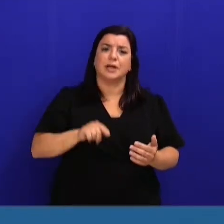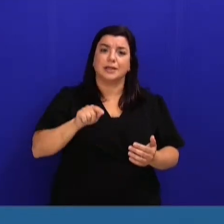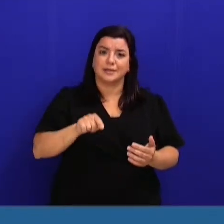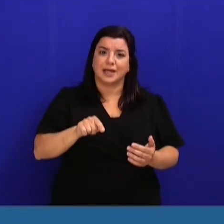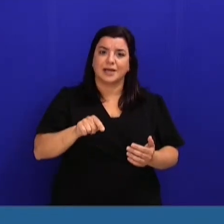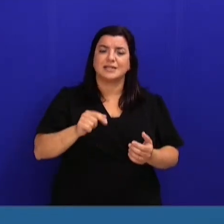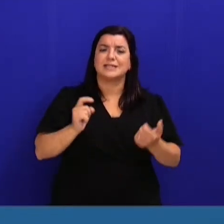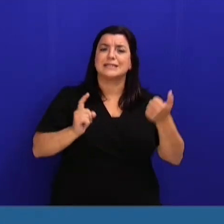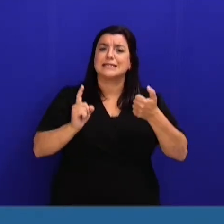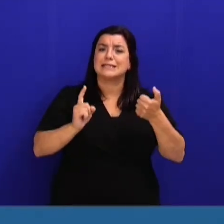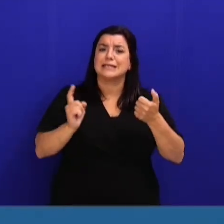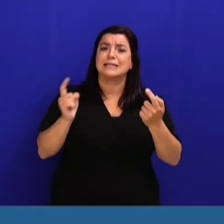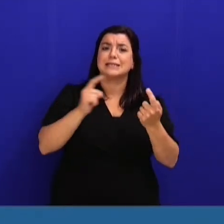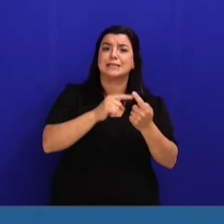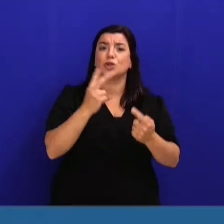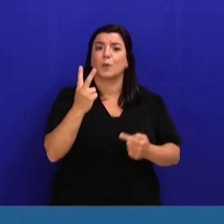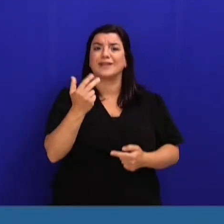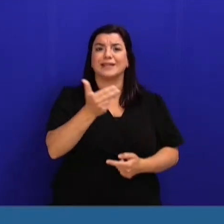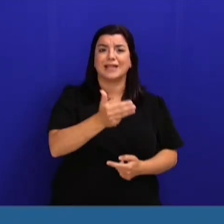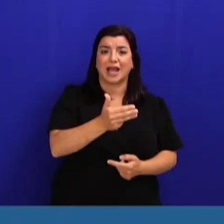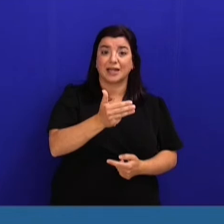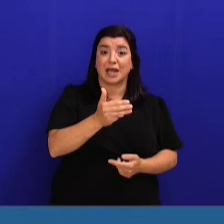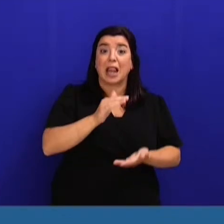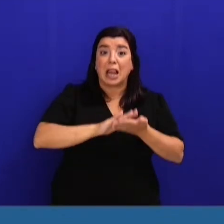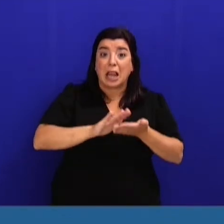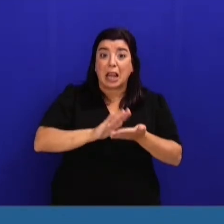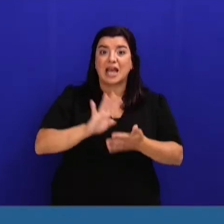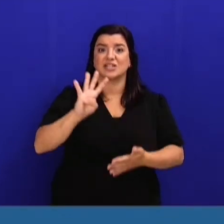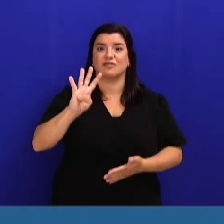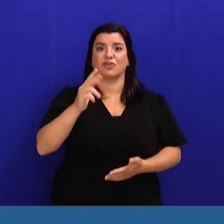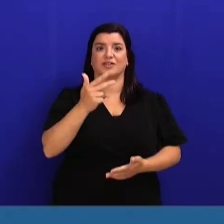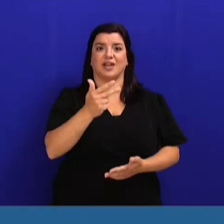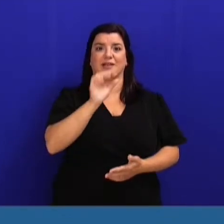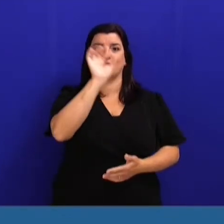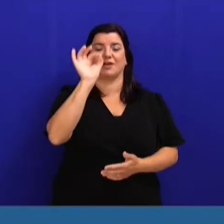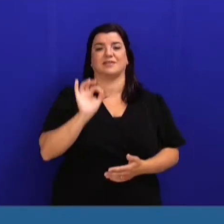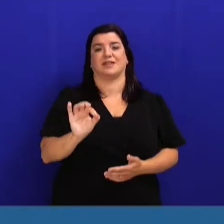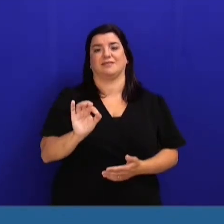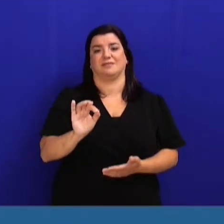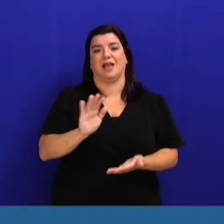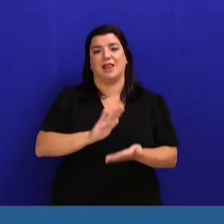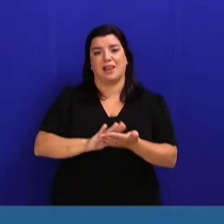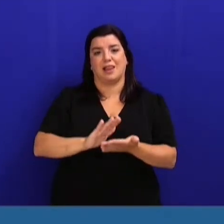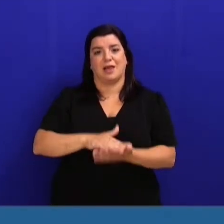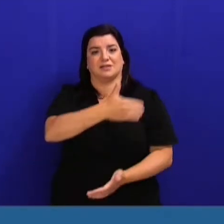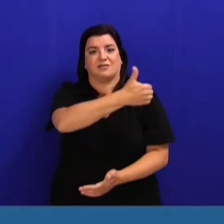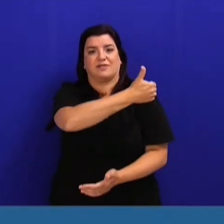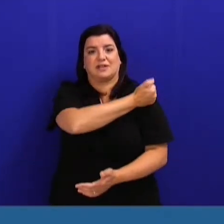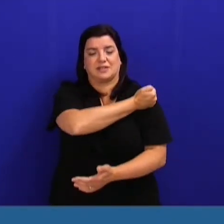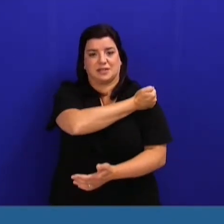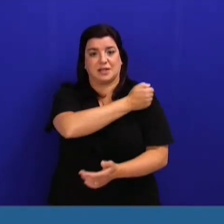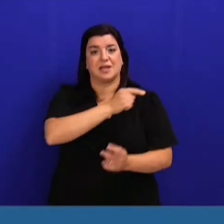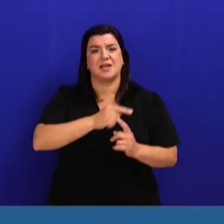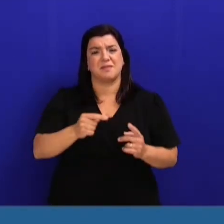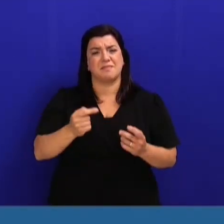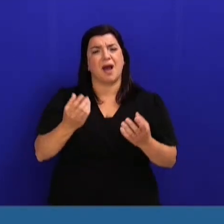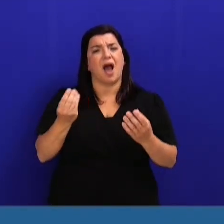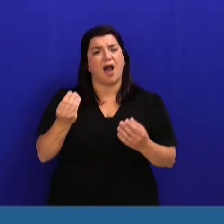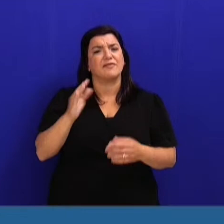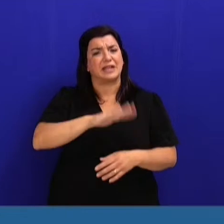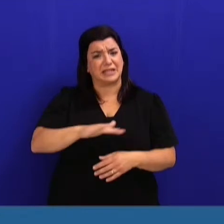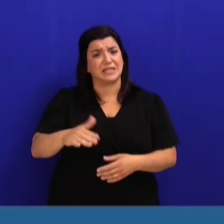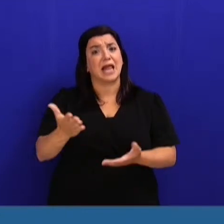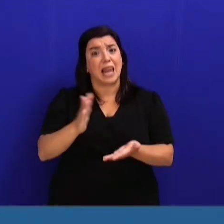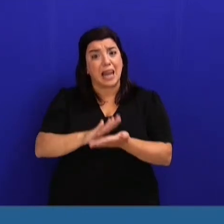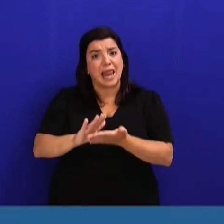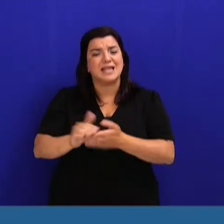bejn 16 u 29 diġà għandna 48% li diġà ħadu t-tilqima. Imma hemm ħafna nies oħrajn li wkoll għandhom l-appuntament u